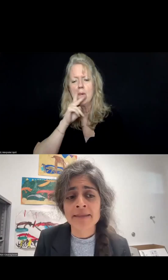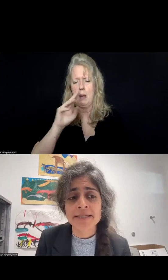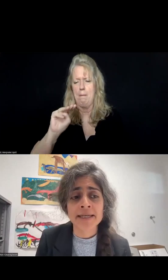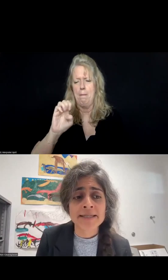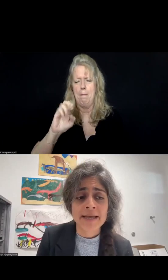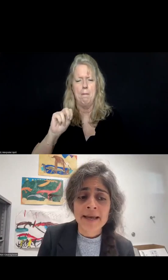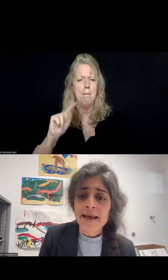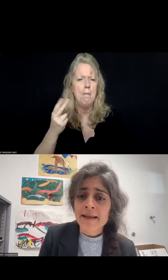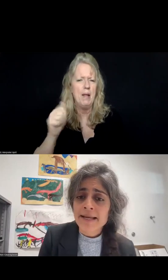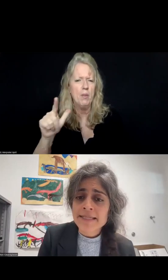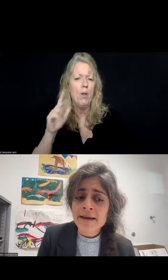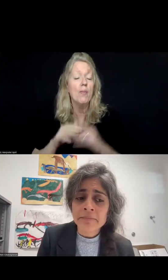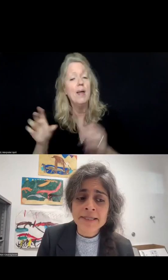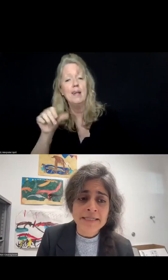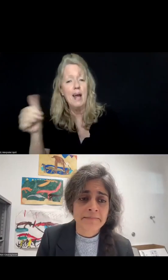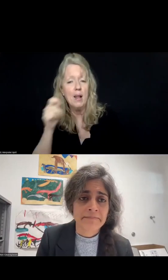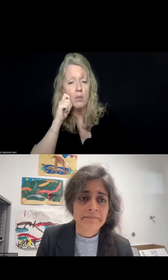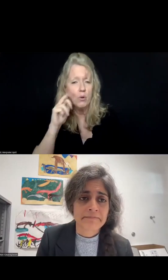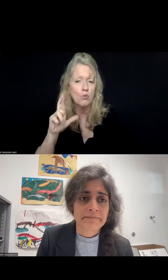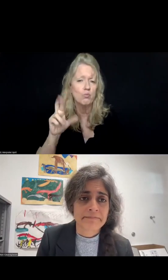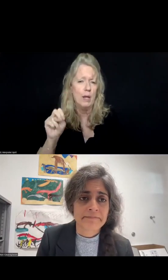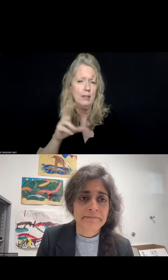race ethnicities. Next slide, please.